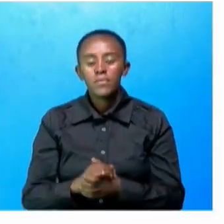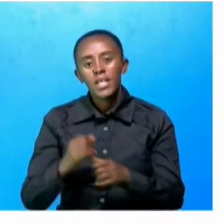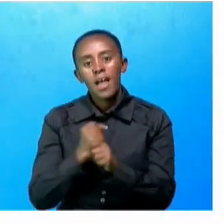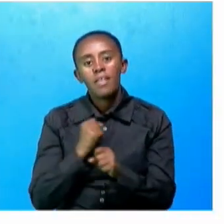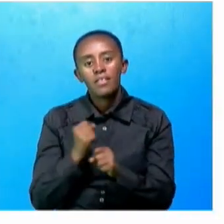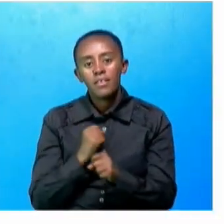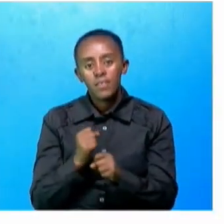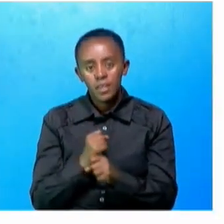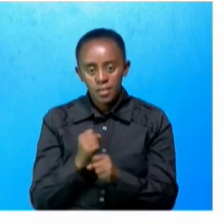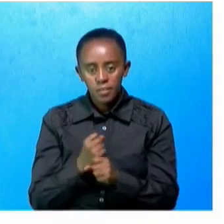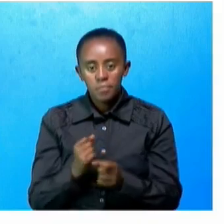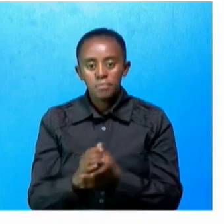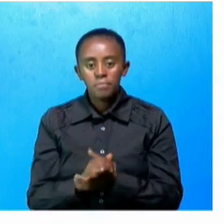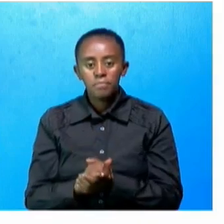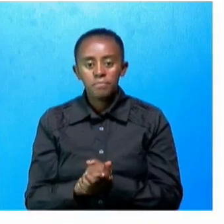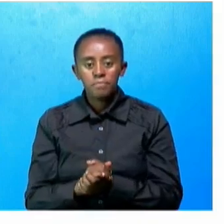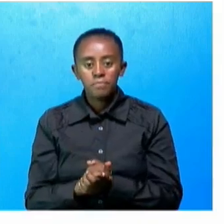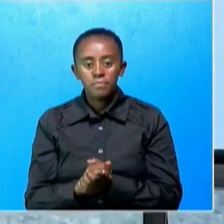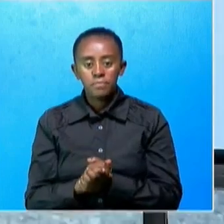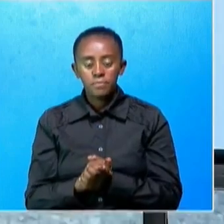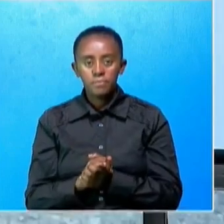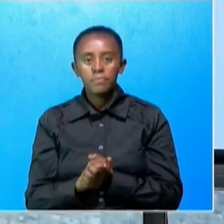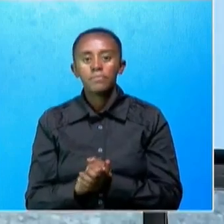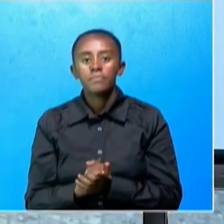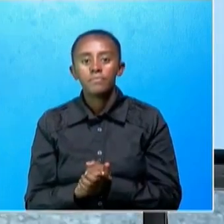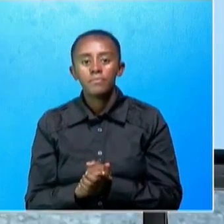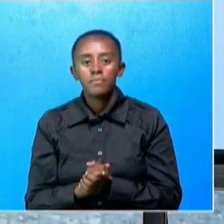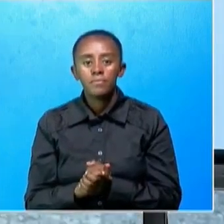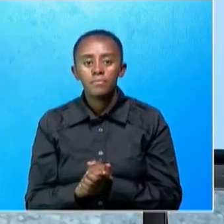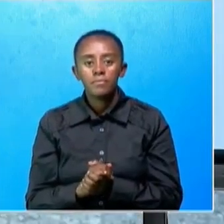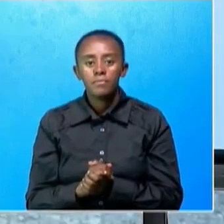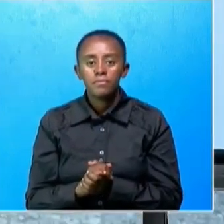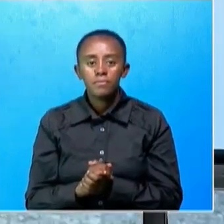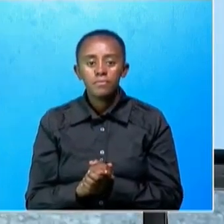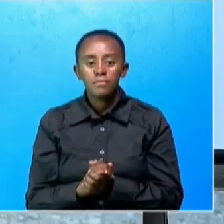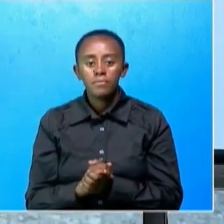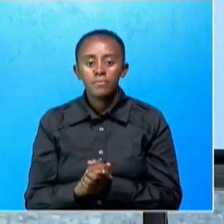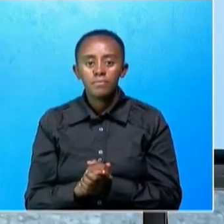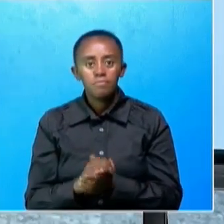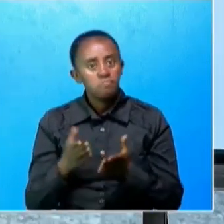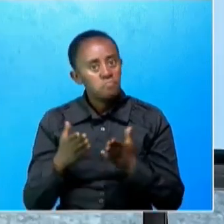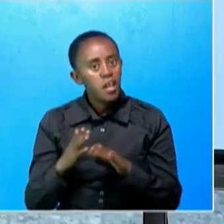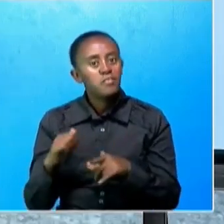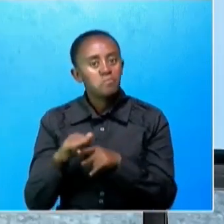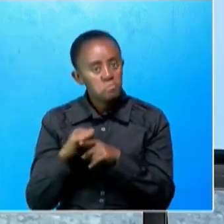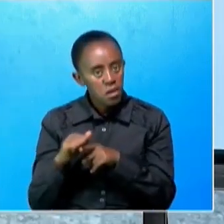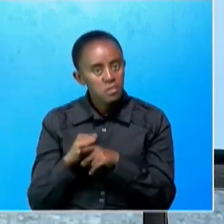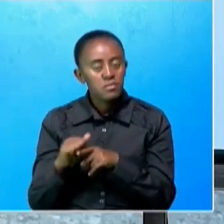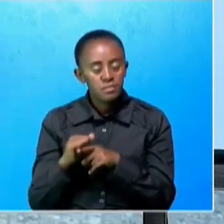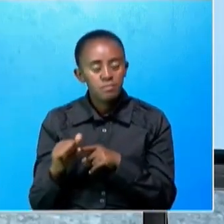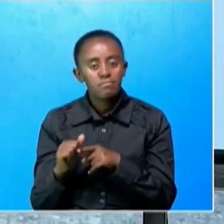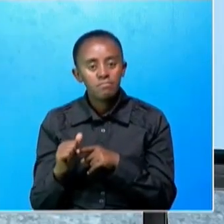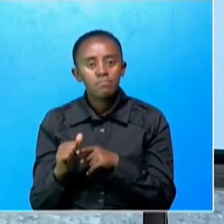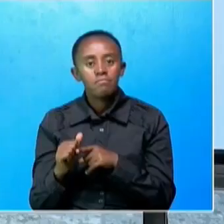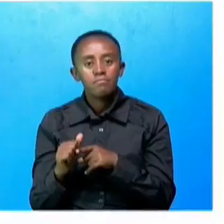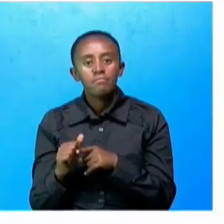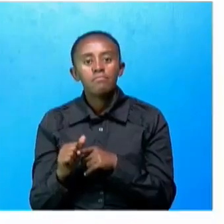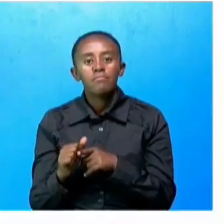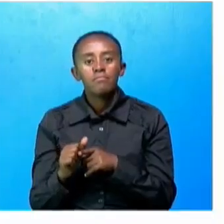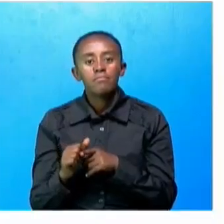Activity. Let us practice Unlike.